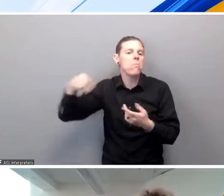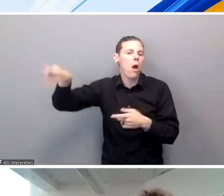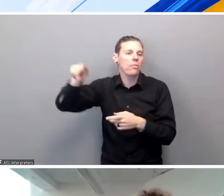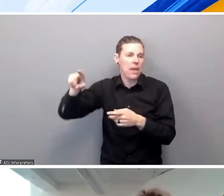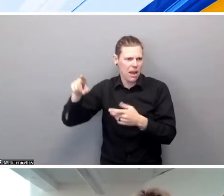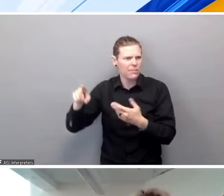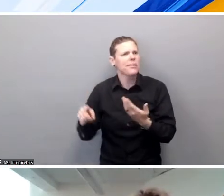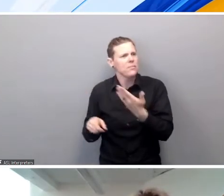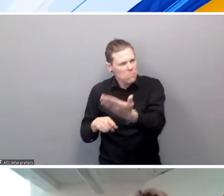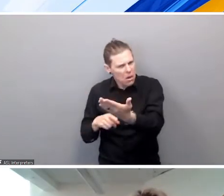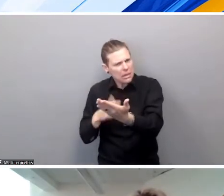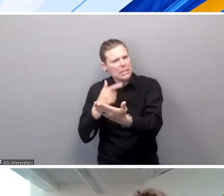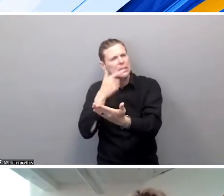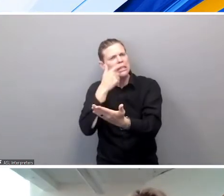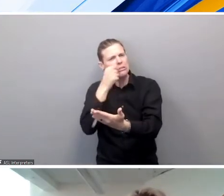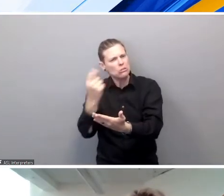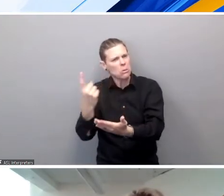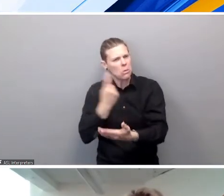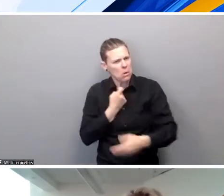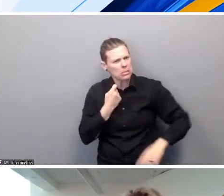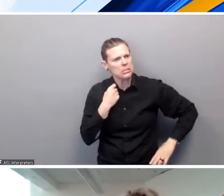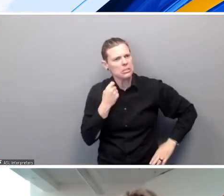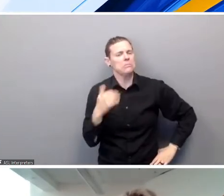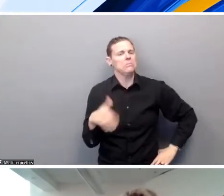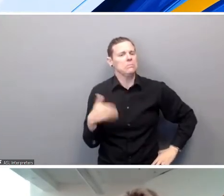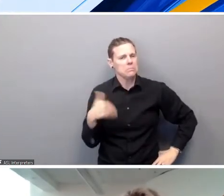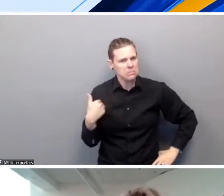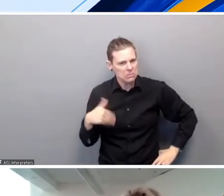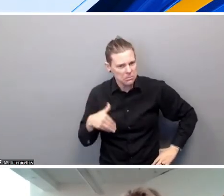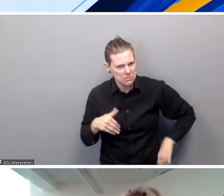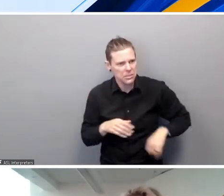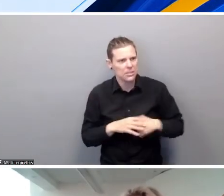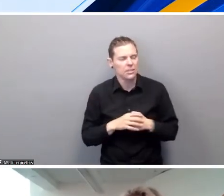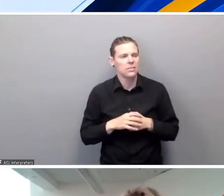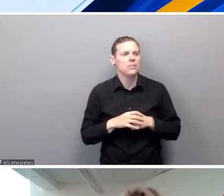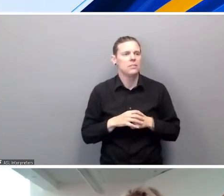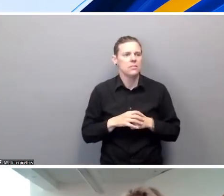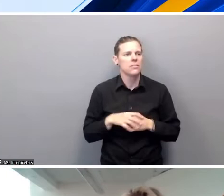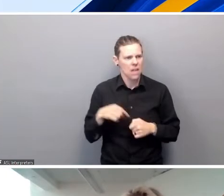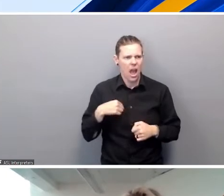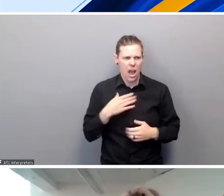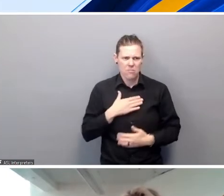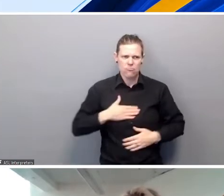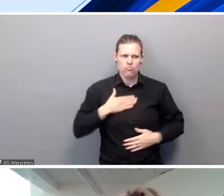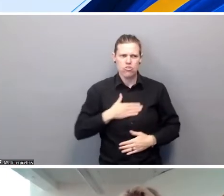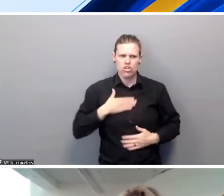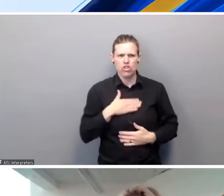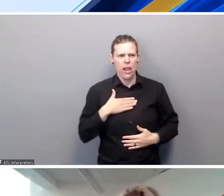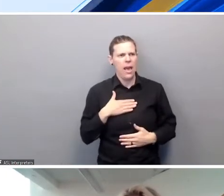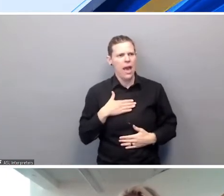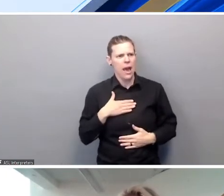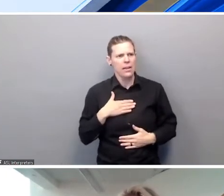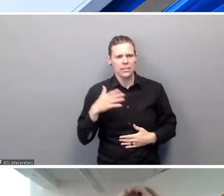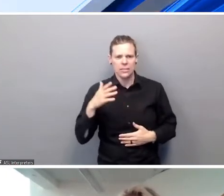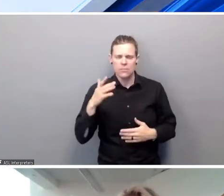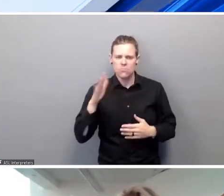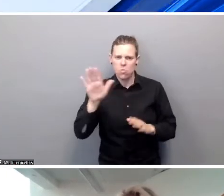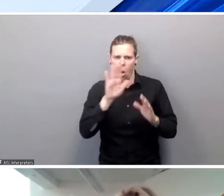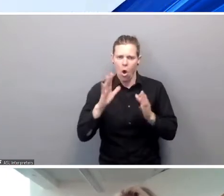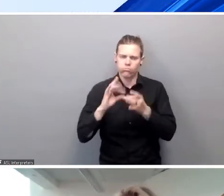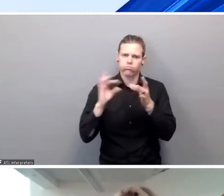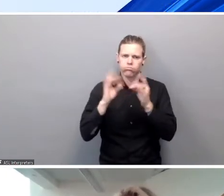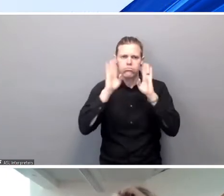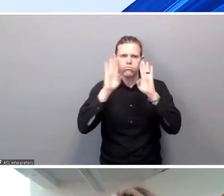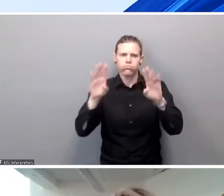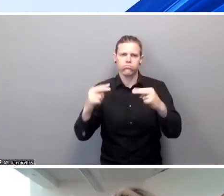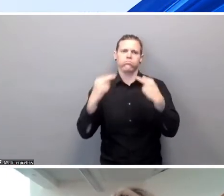for me because it was something that I appreciated having on my radar. Thank you. All